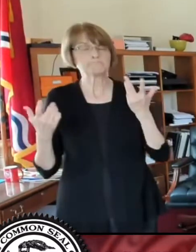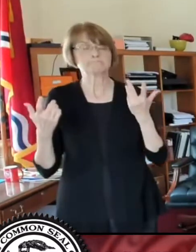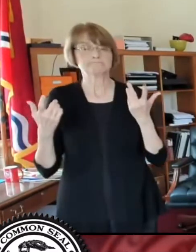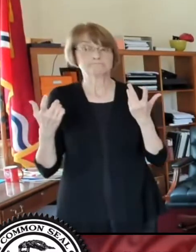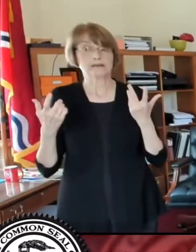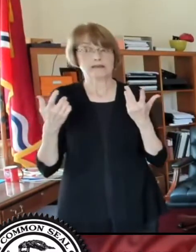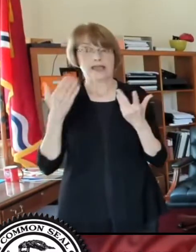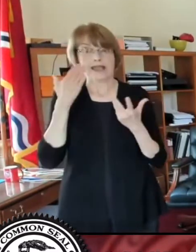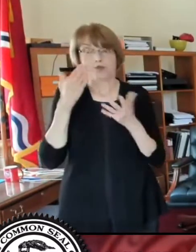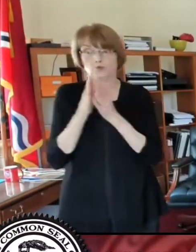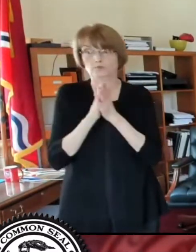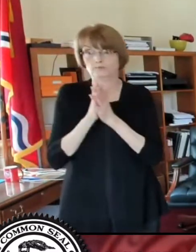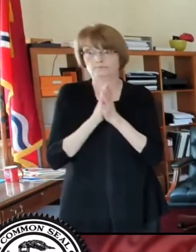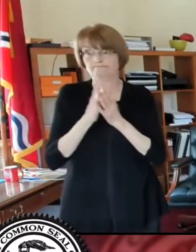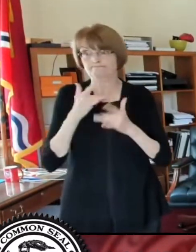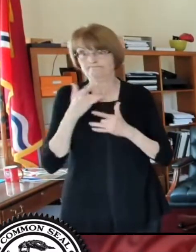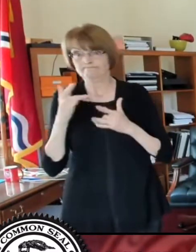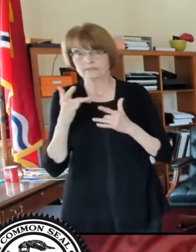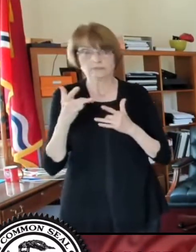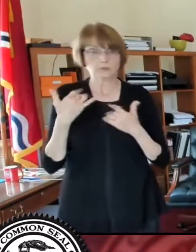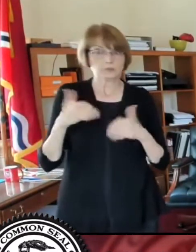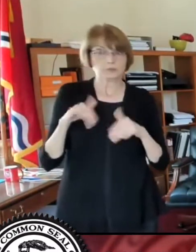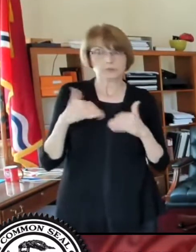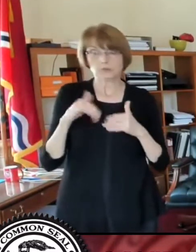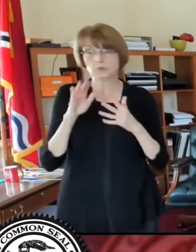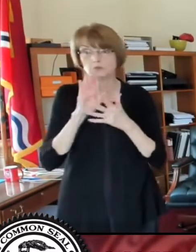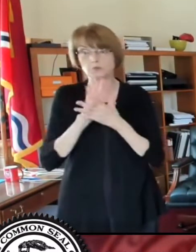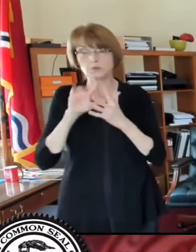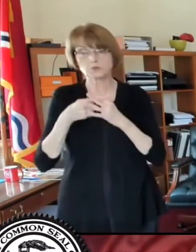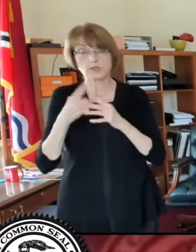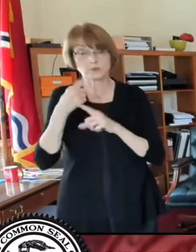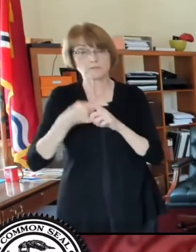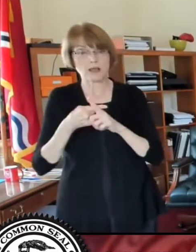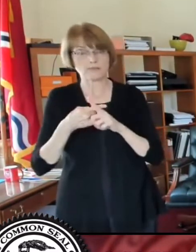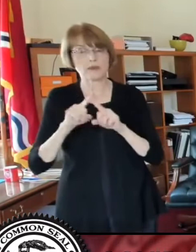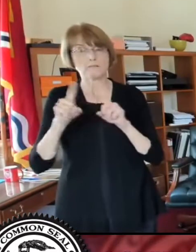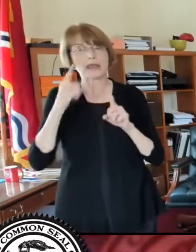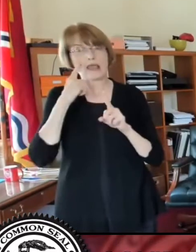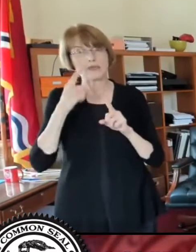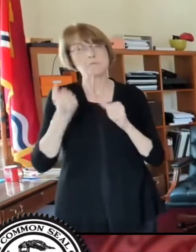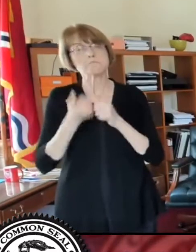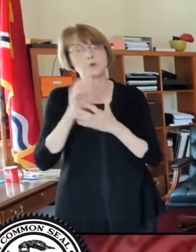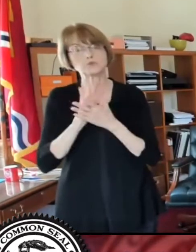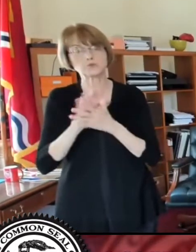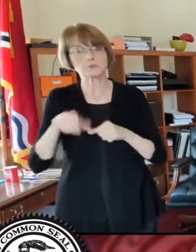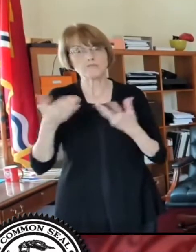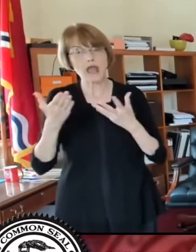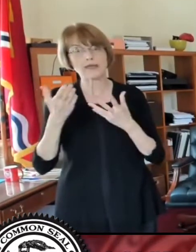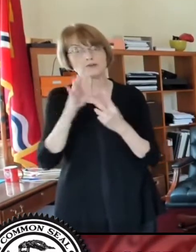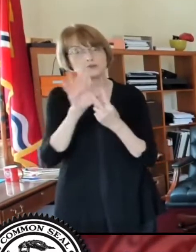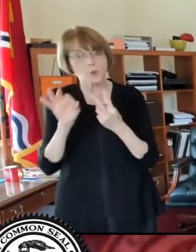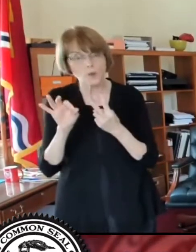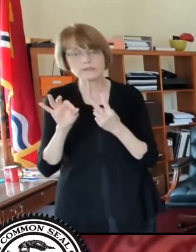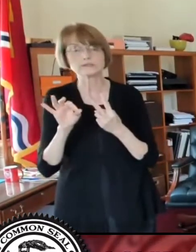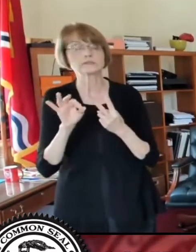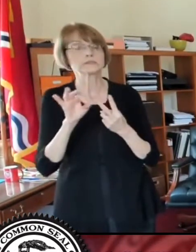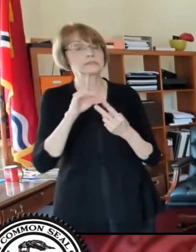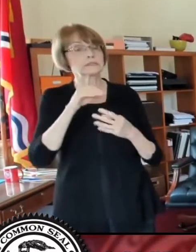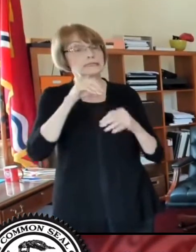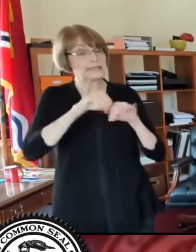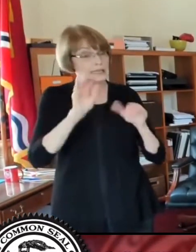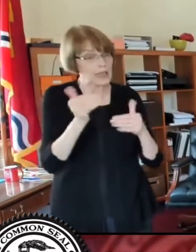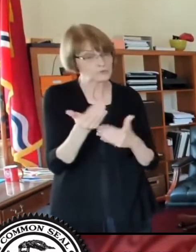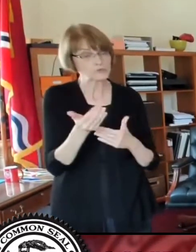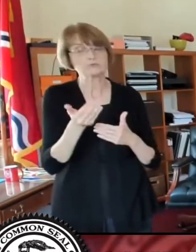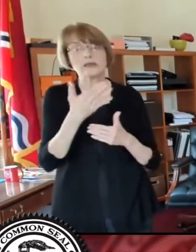school's starting in a month. So, but it looks like everybody will probably do some combination. And, you know, I would just